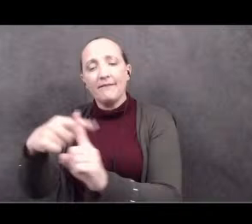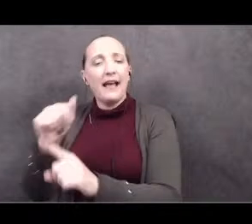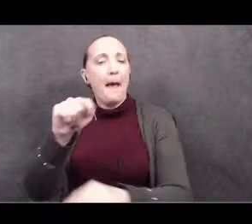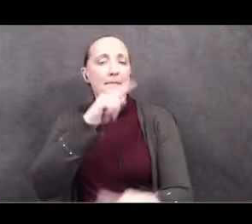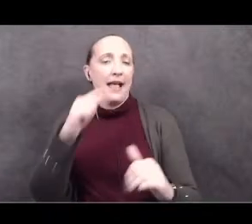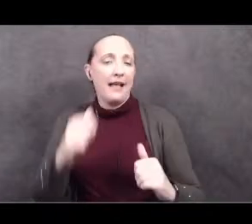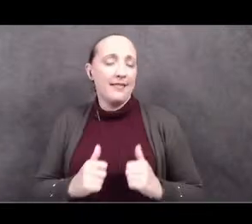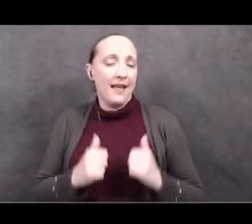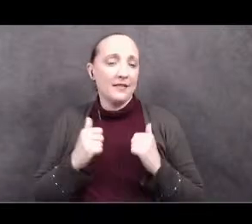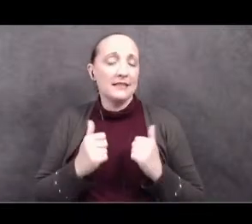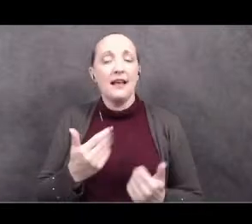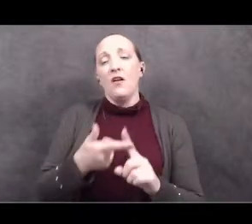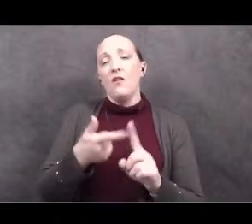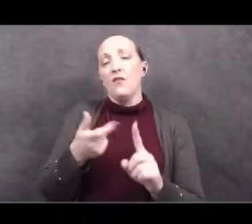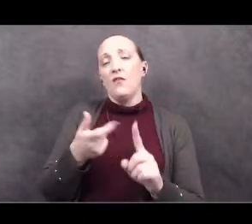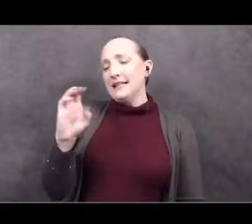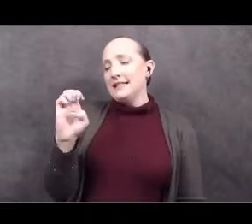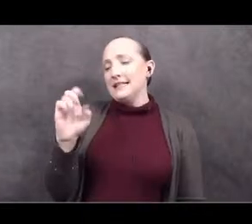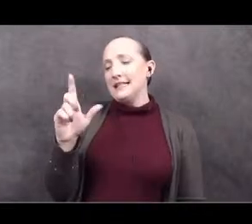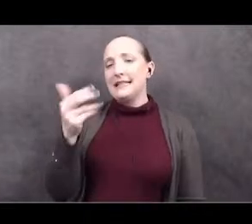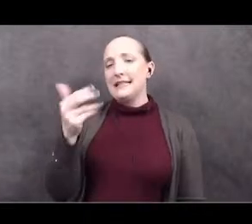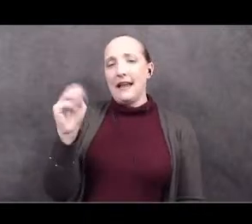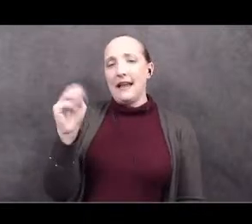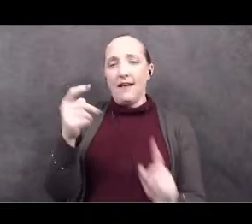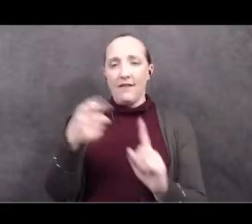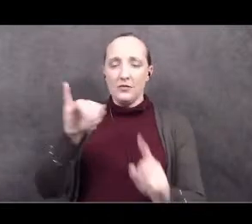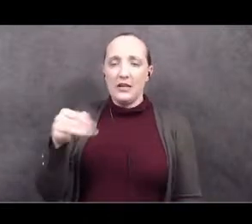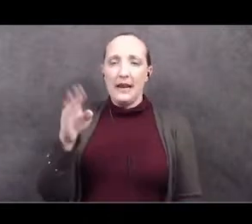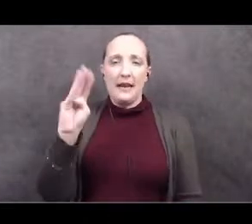Hernandez jbmc parent